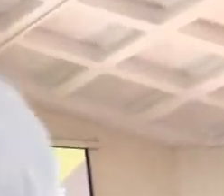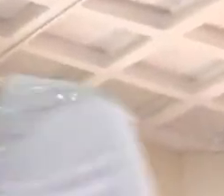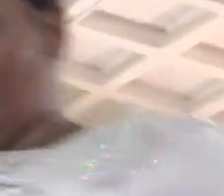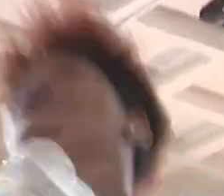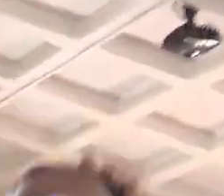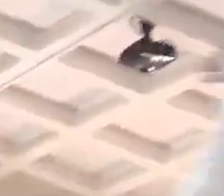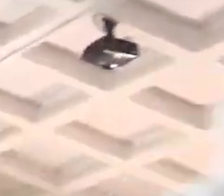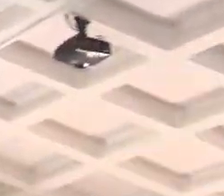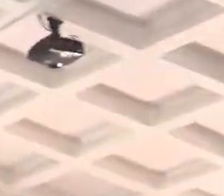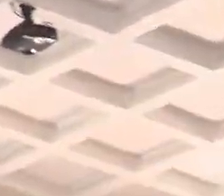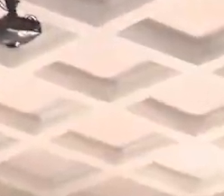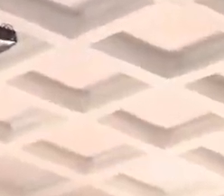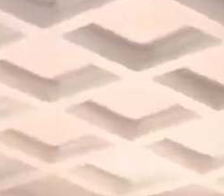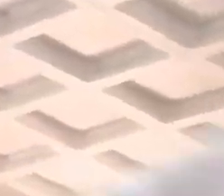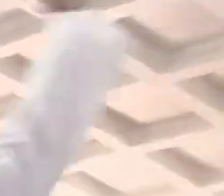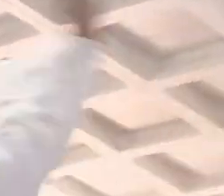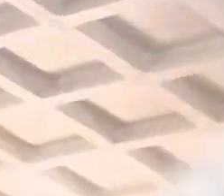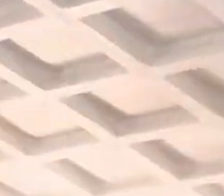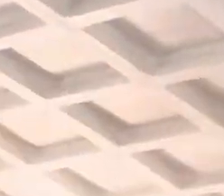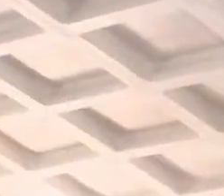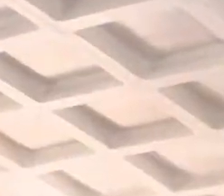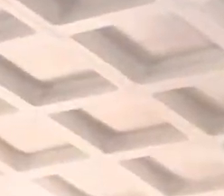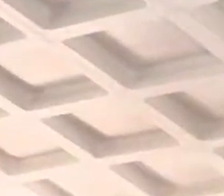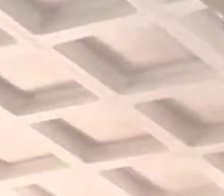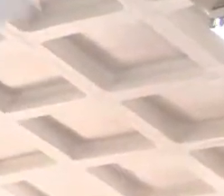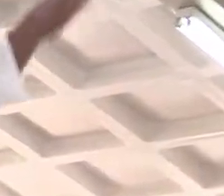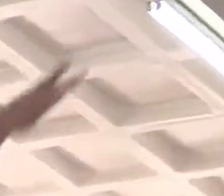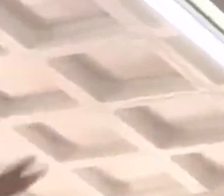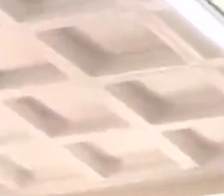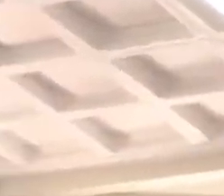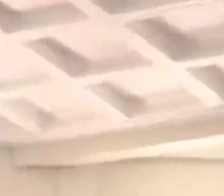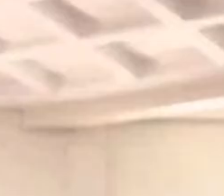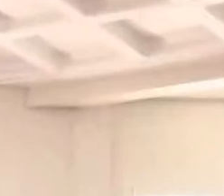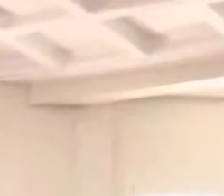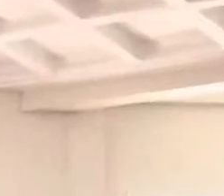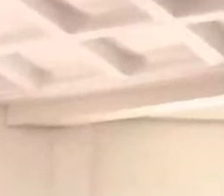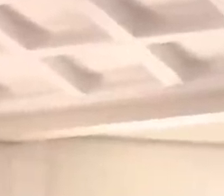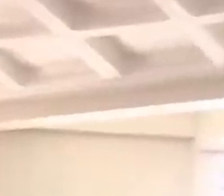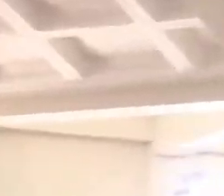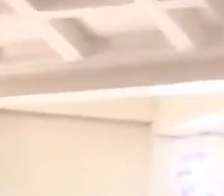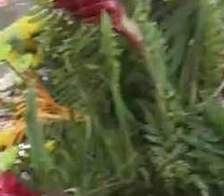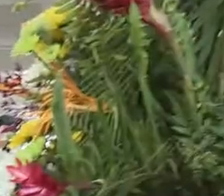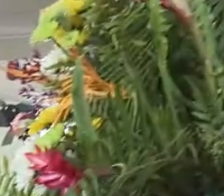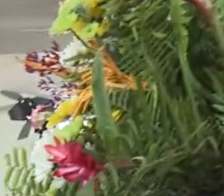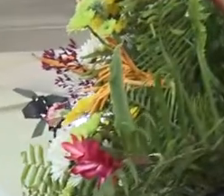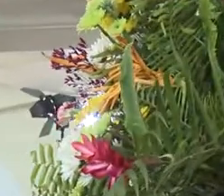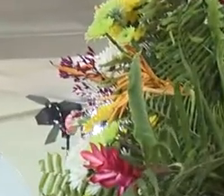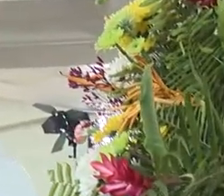on. Raised in His power, the weak